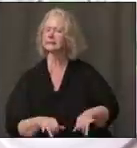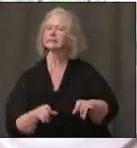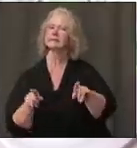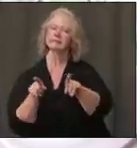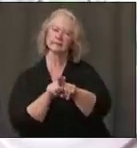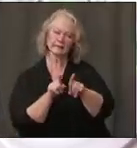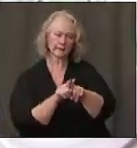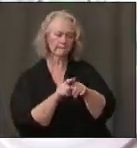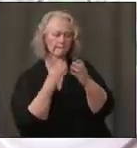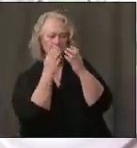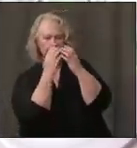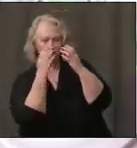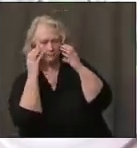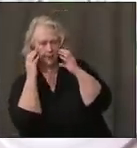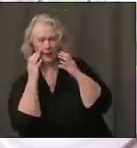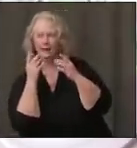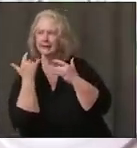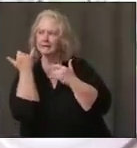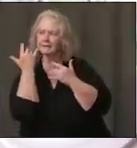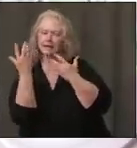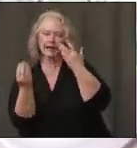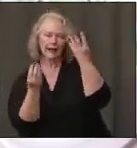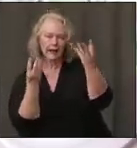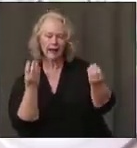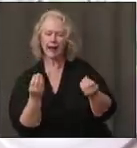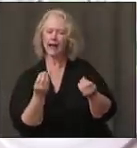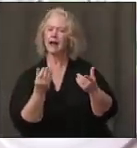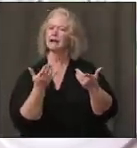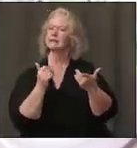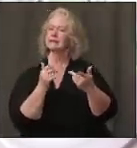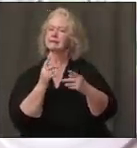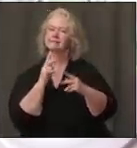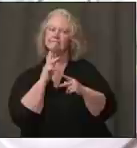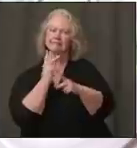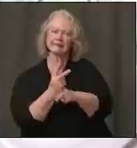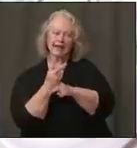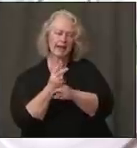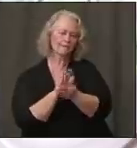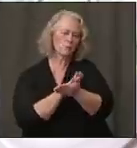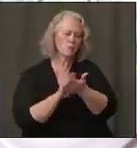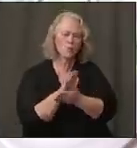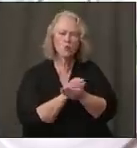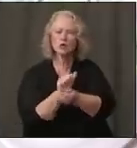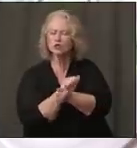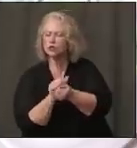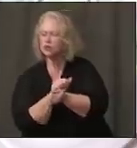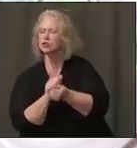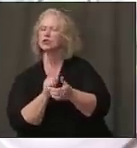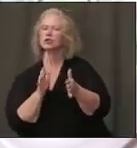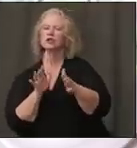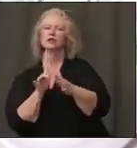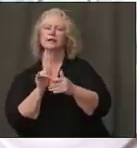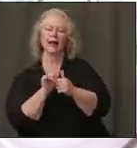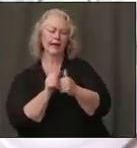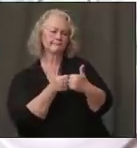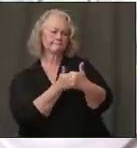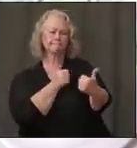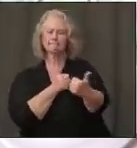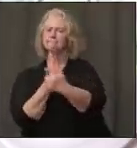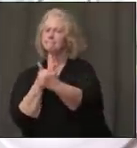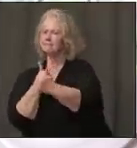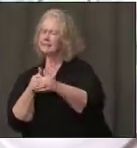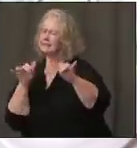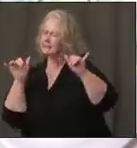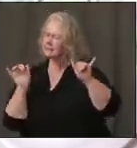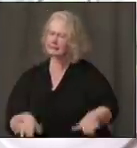spread, wearing of masks in public where we can, with good hygiene, remembering to socially distance where we can. Those